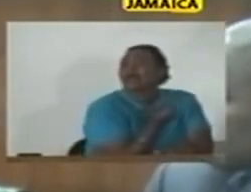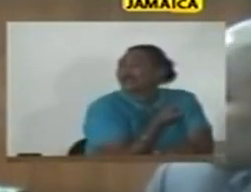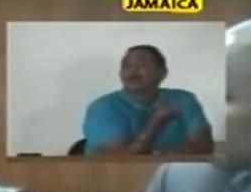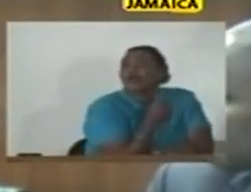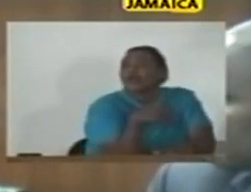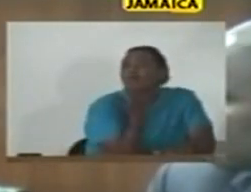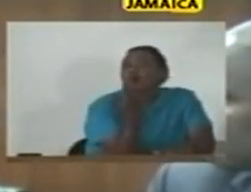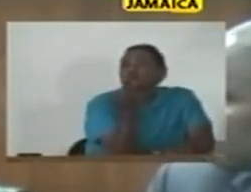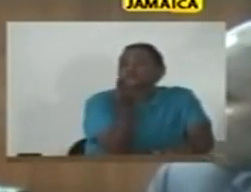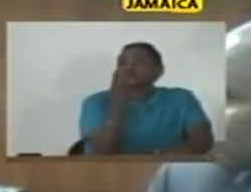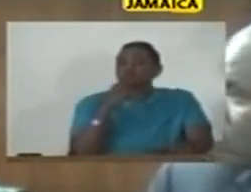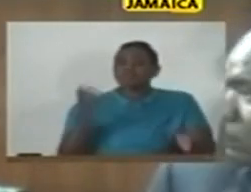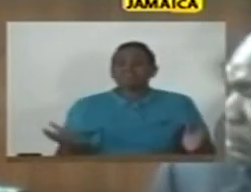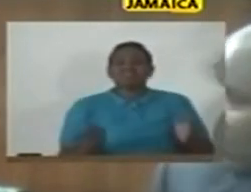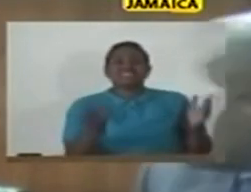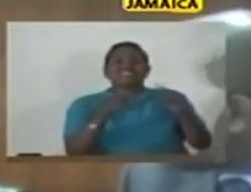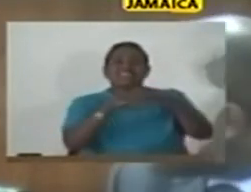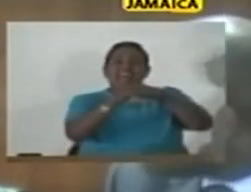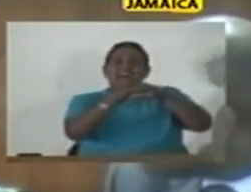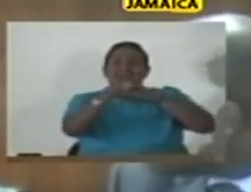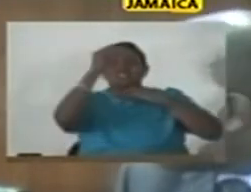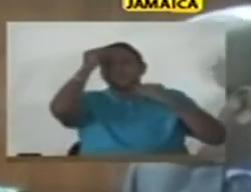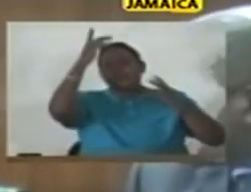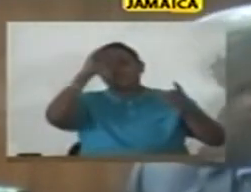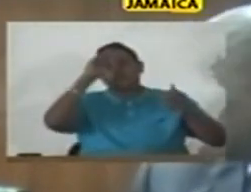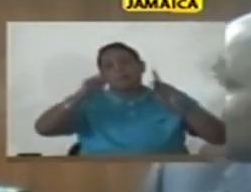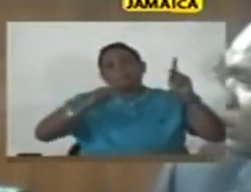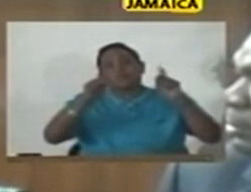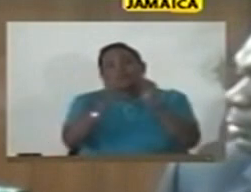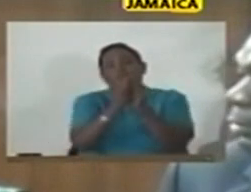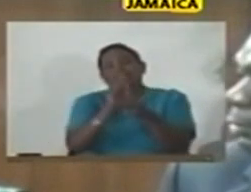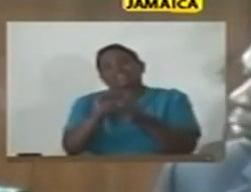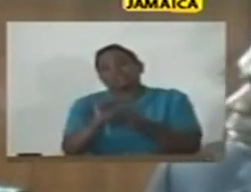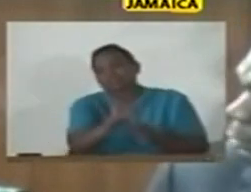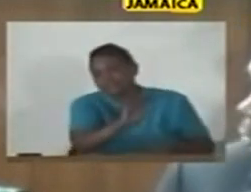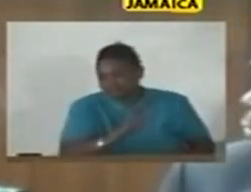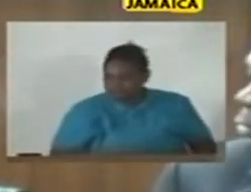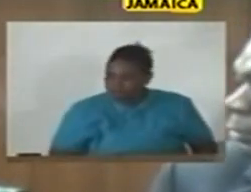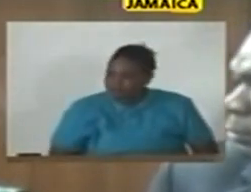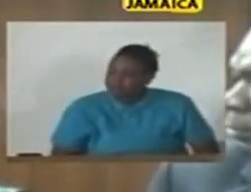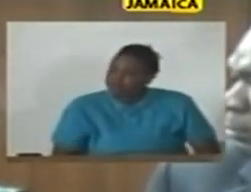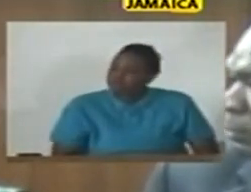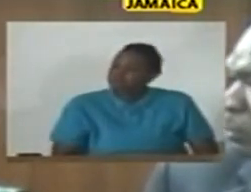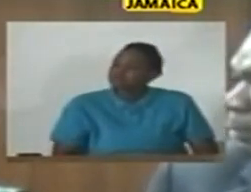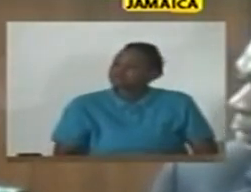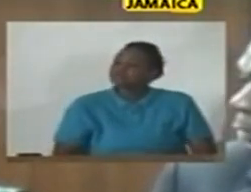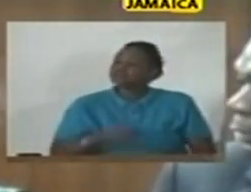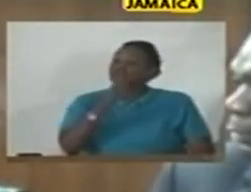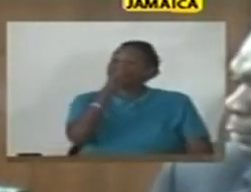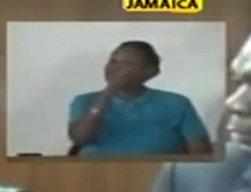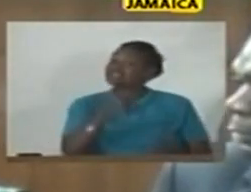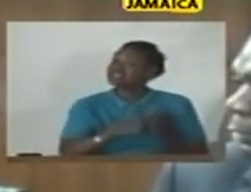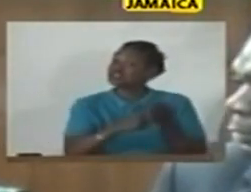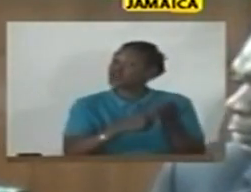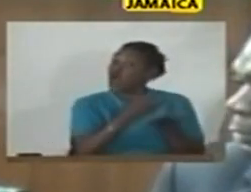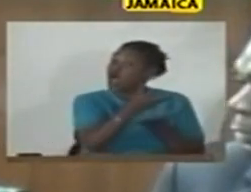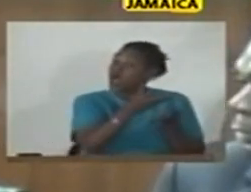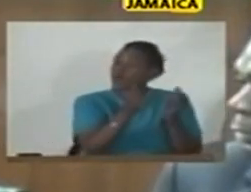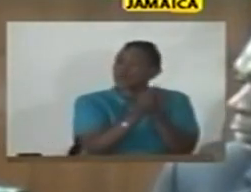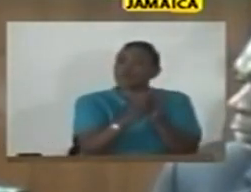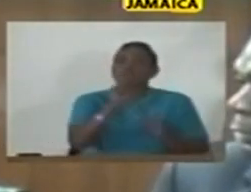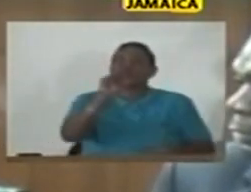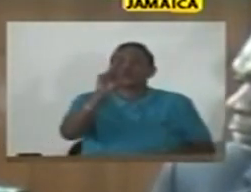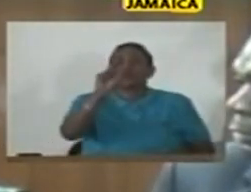utilized to facilitate access to information for persons with disabilities. Initial dialogue has also been held with the